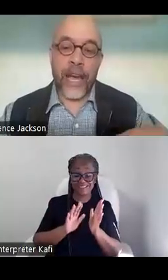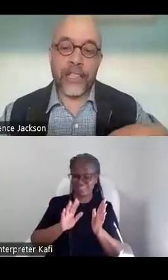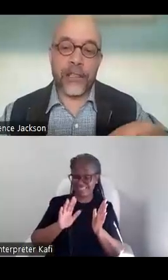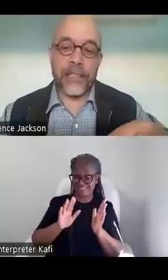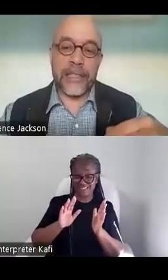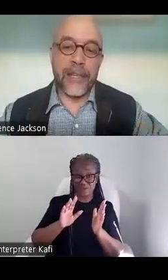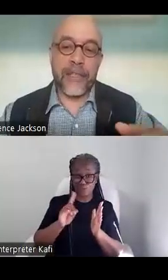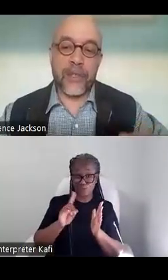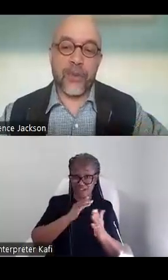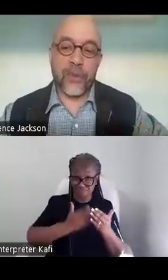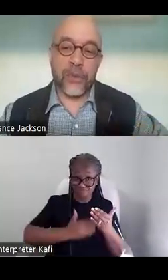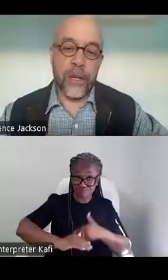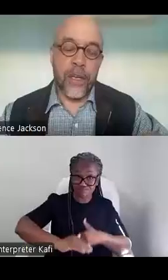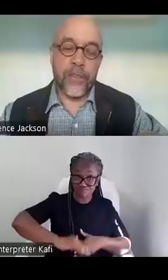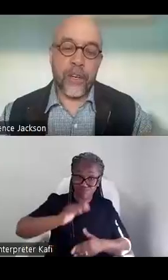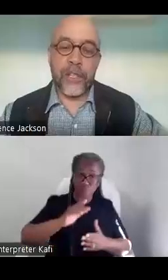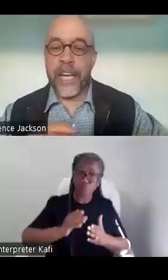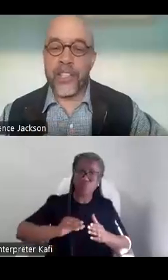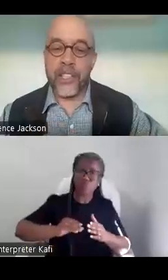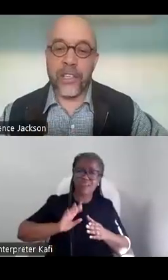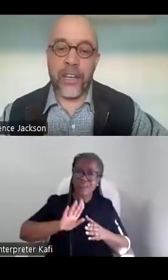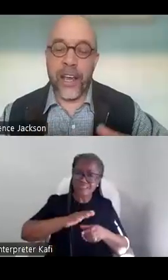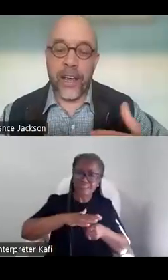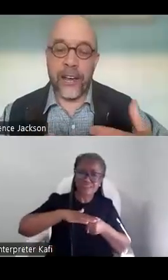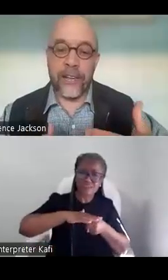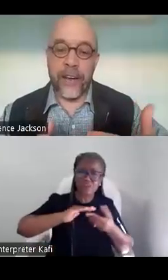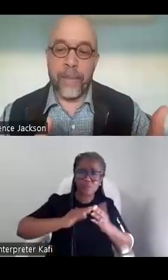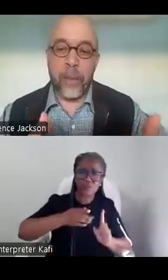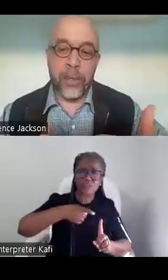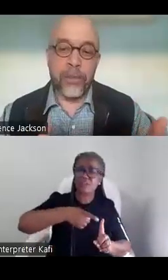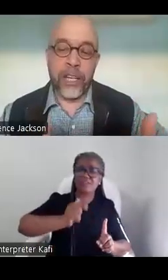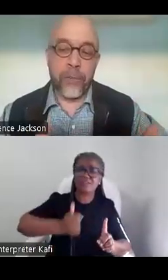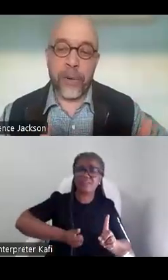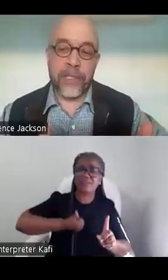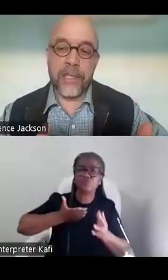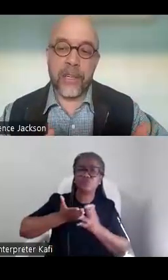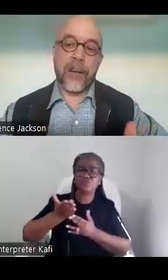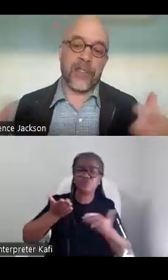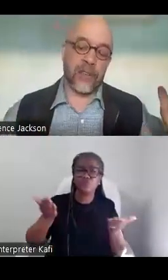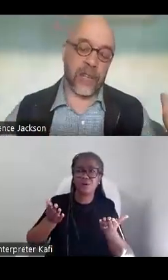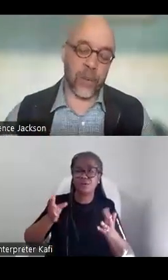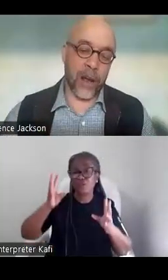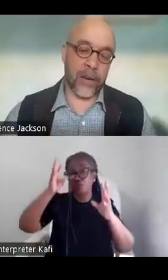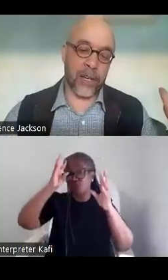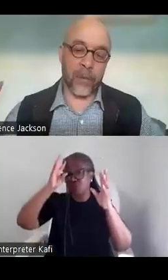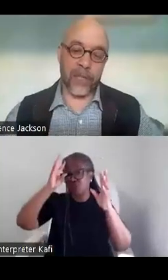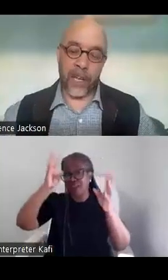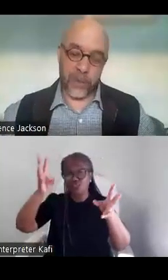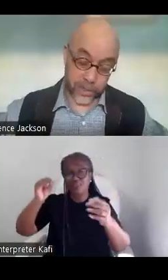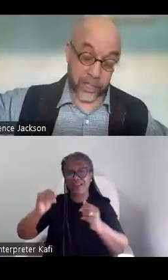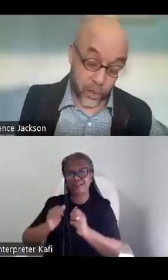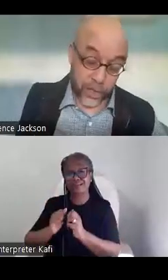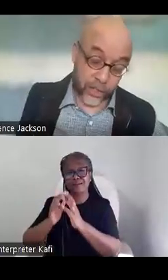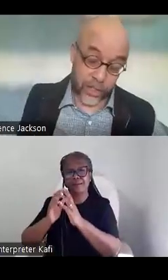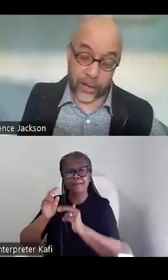who actually lives through the creation and the building of Preston Gardens, like where modern day Mercy Hospital